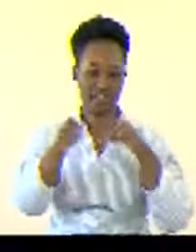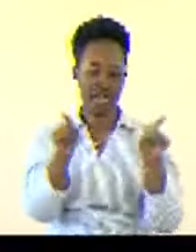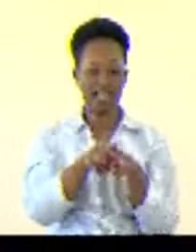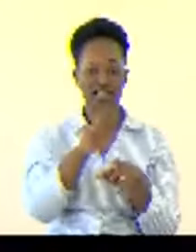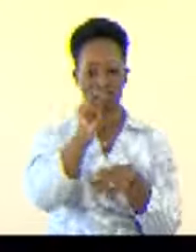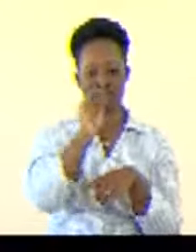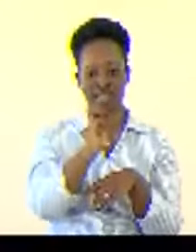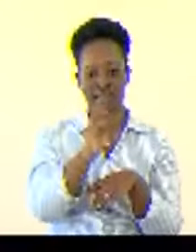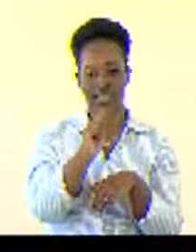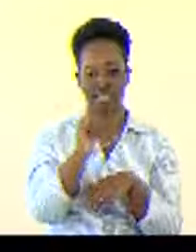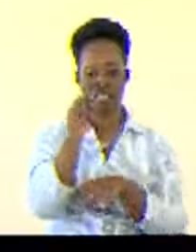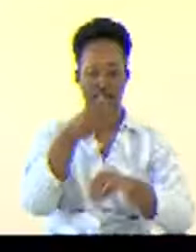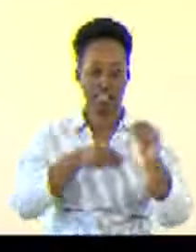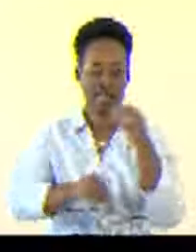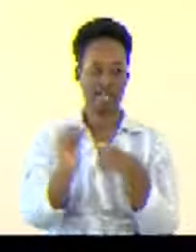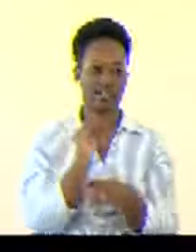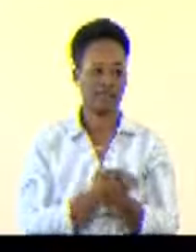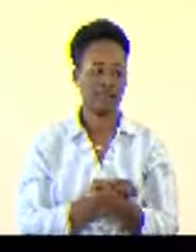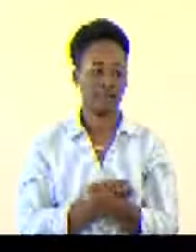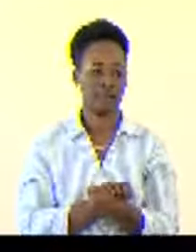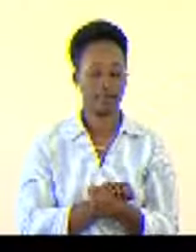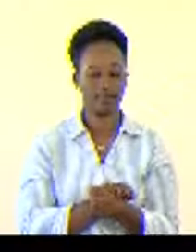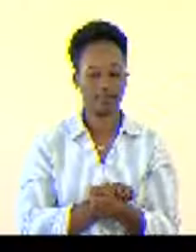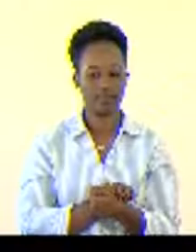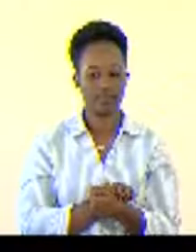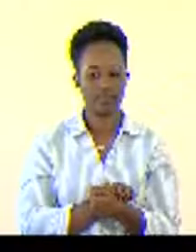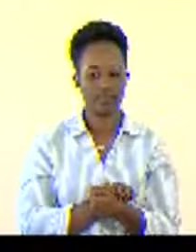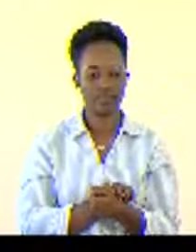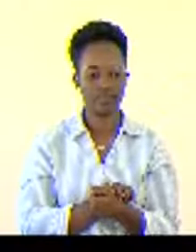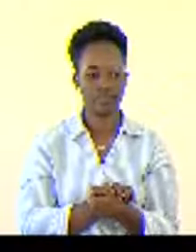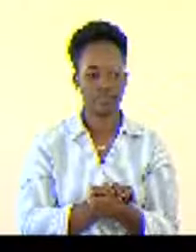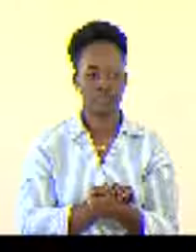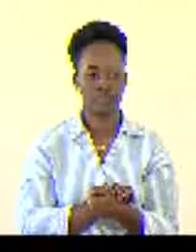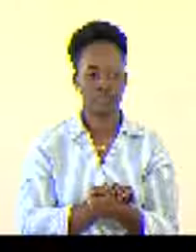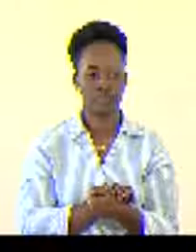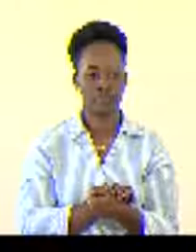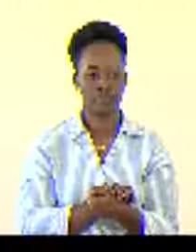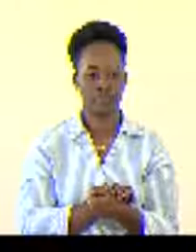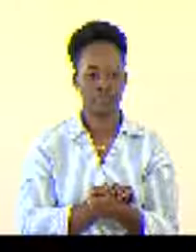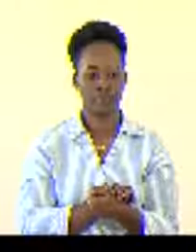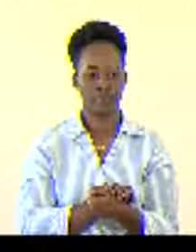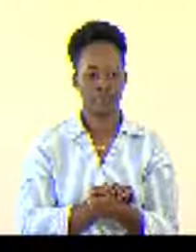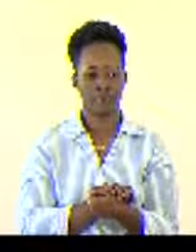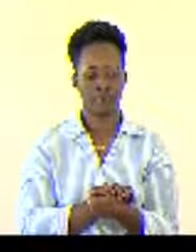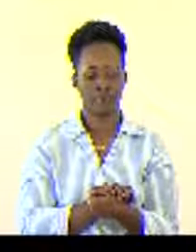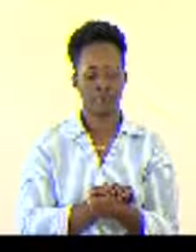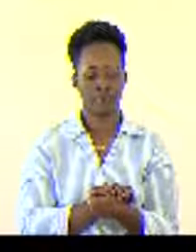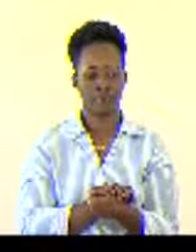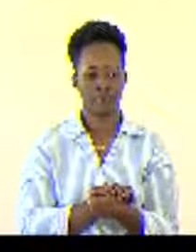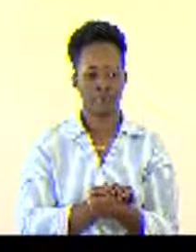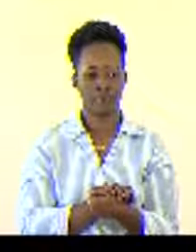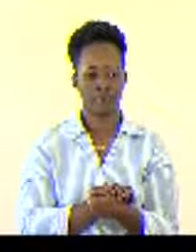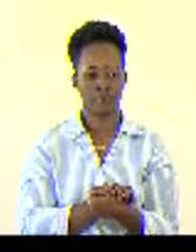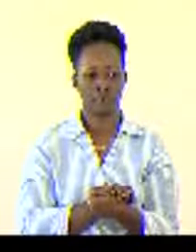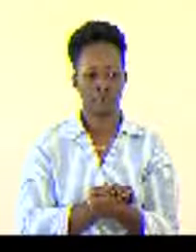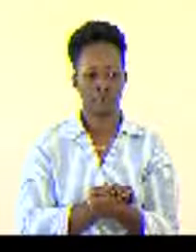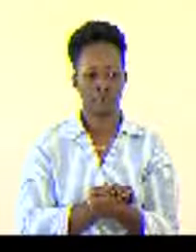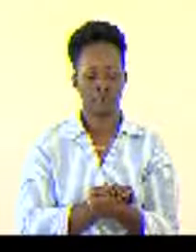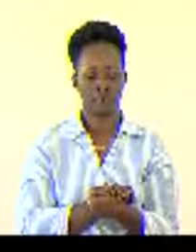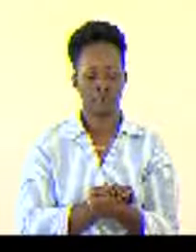gross profit. This is gross profit. This is gross profit